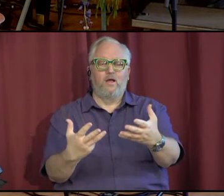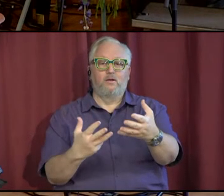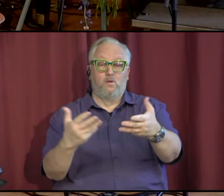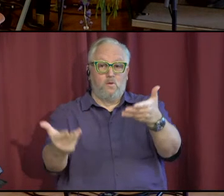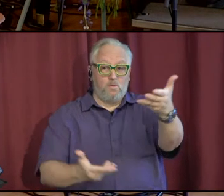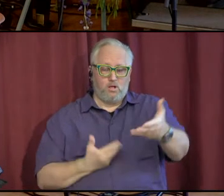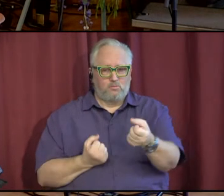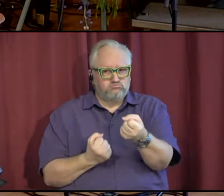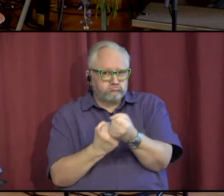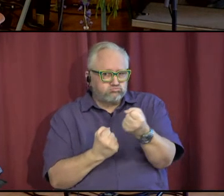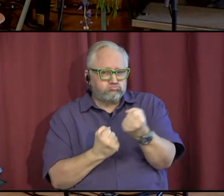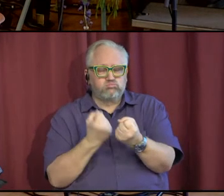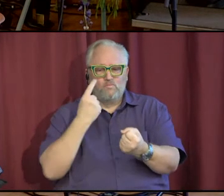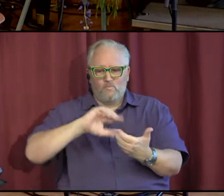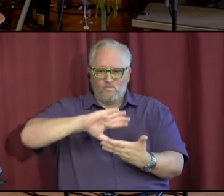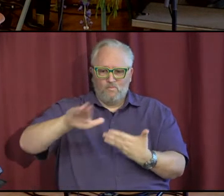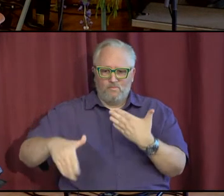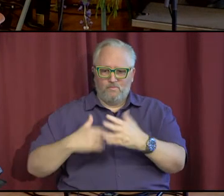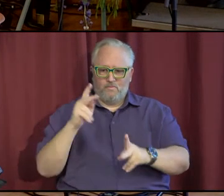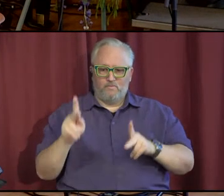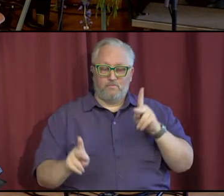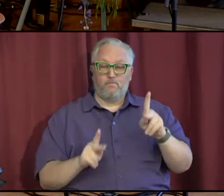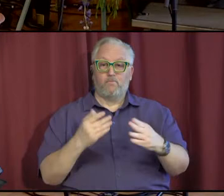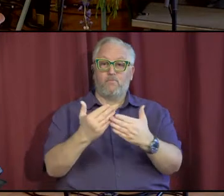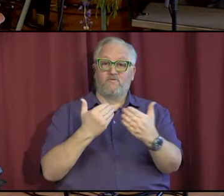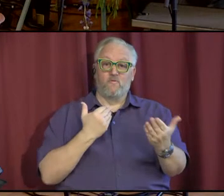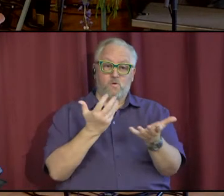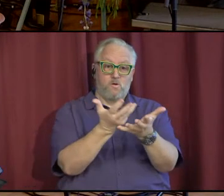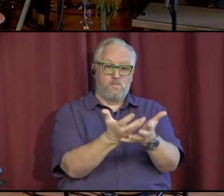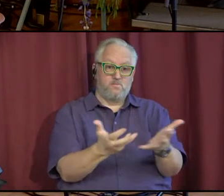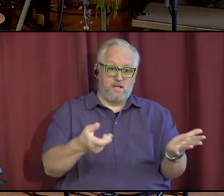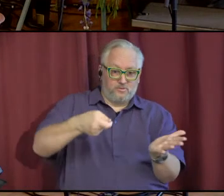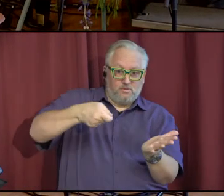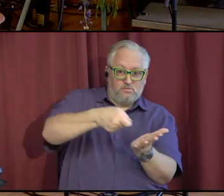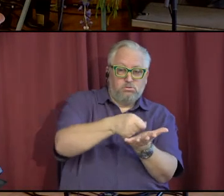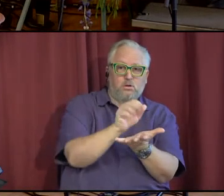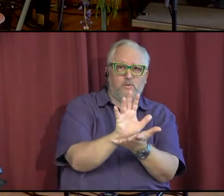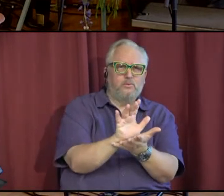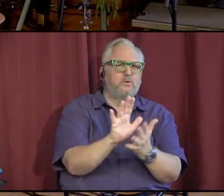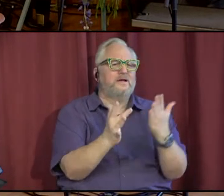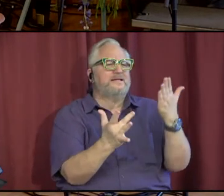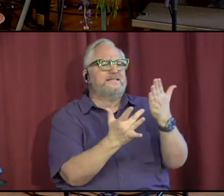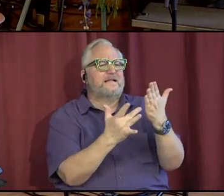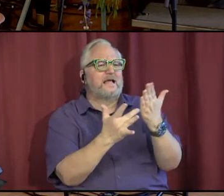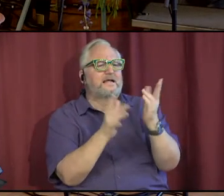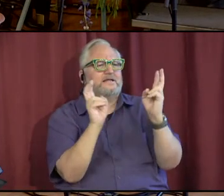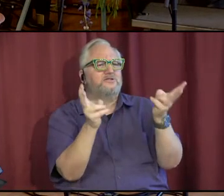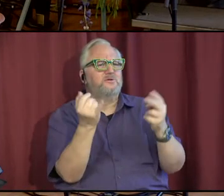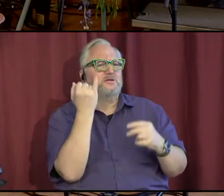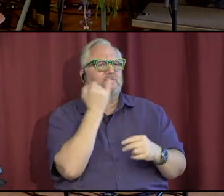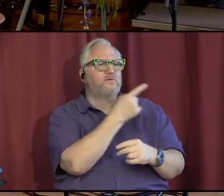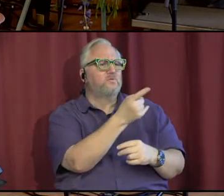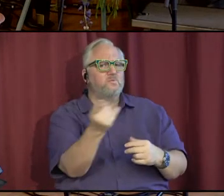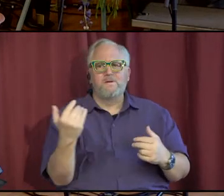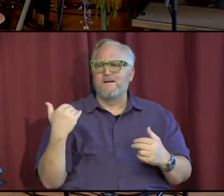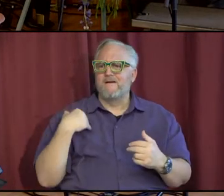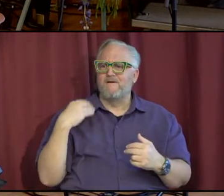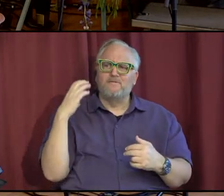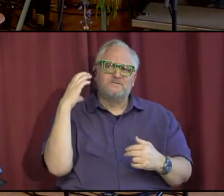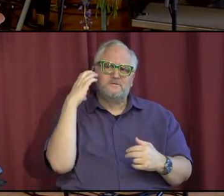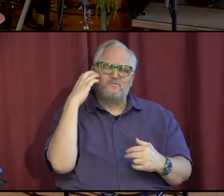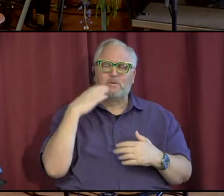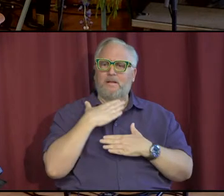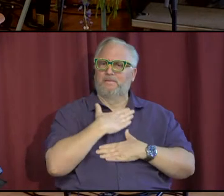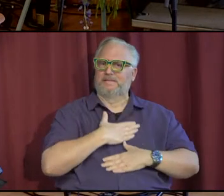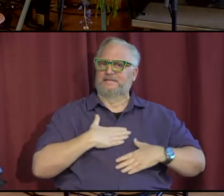all. And before I light our chalice, just a technical thing, if you have a cell phone, would you just check